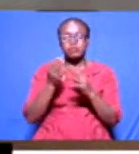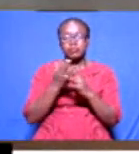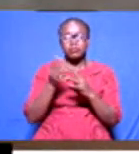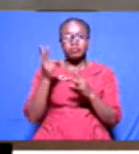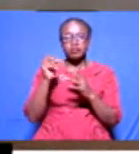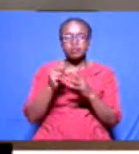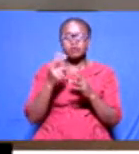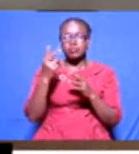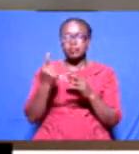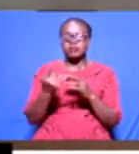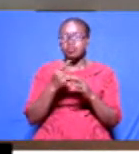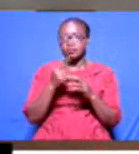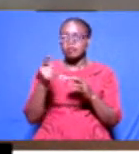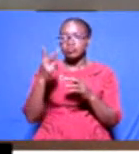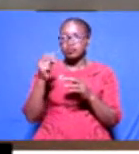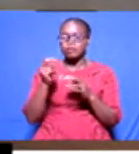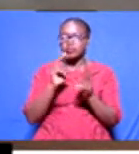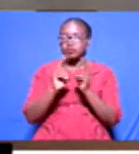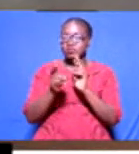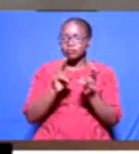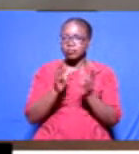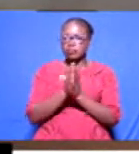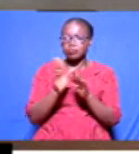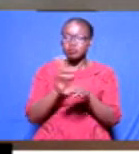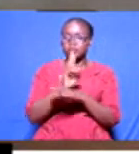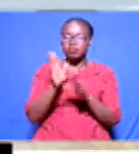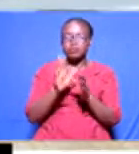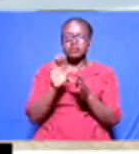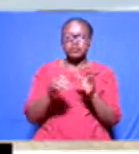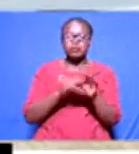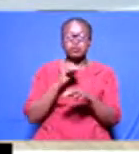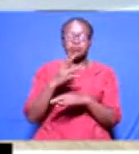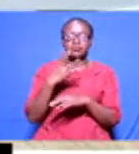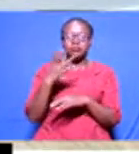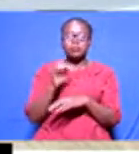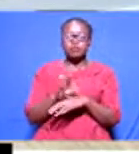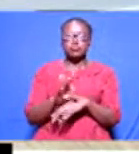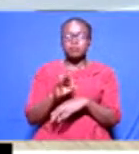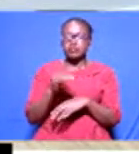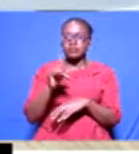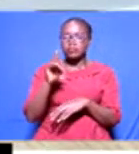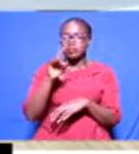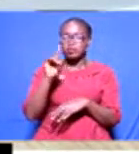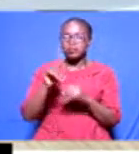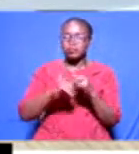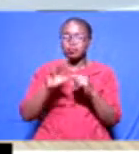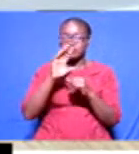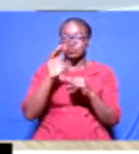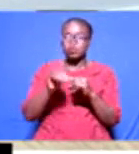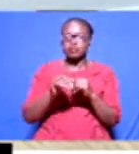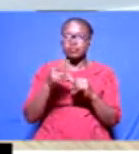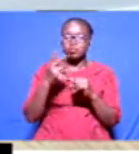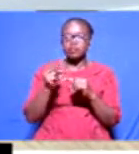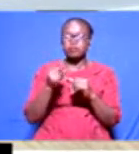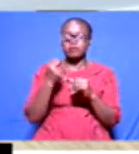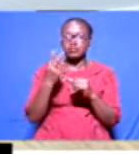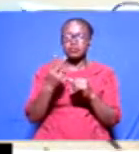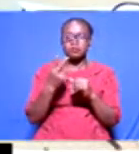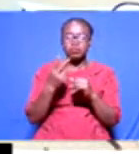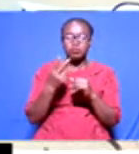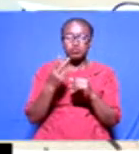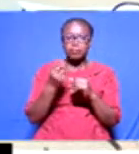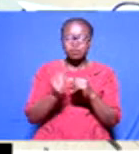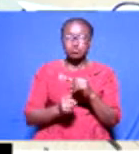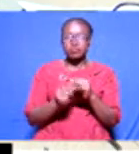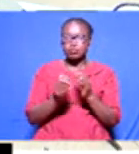and 2022. Internet users are projected to hit 53.6% by 2025. Players in the